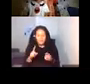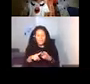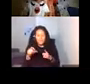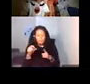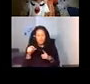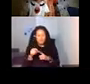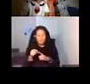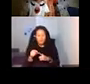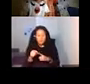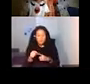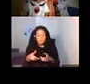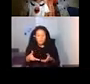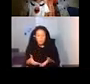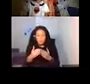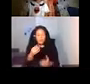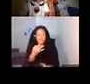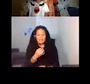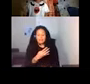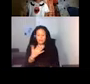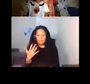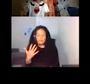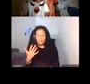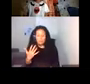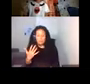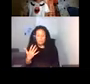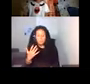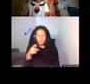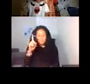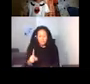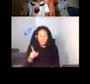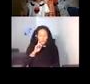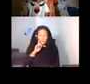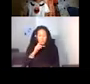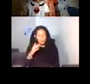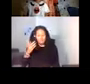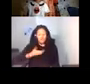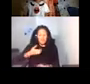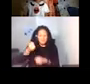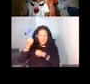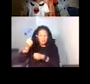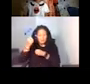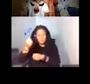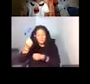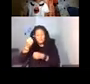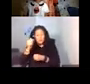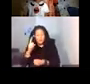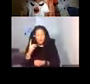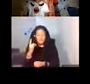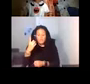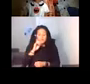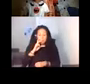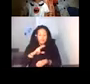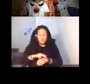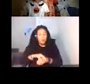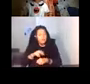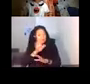Phipson, born 1845, Langham, physician and women's rights activist, one of the first women